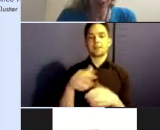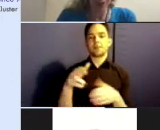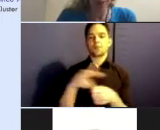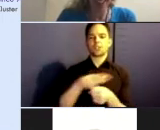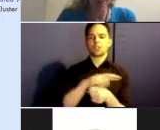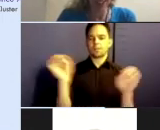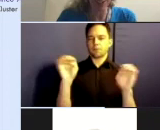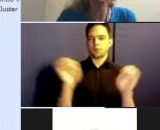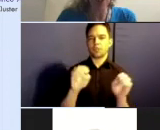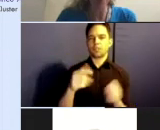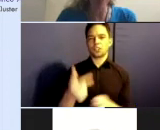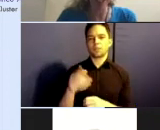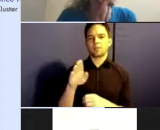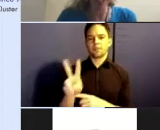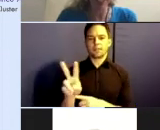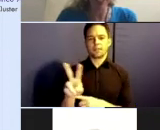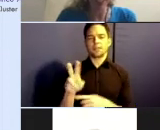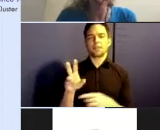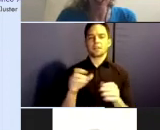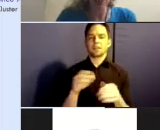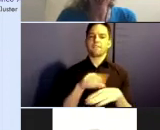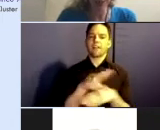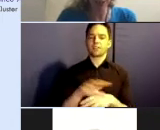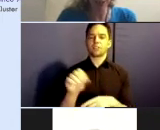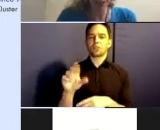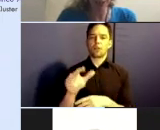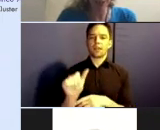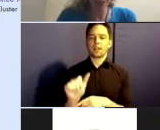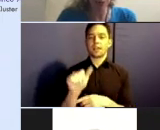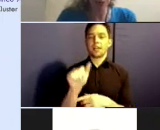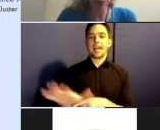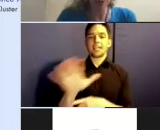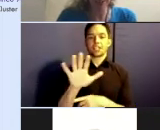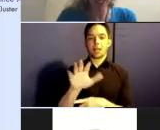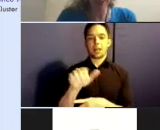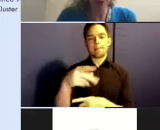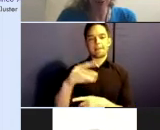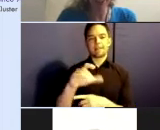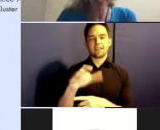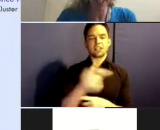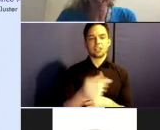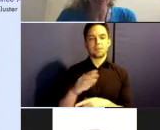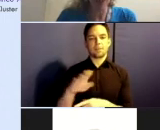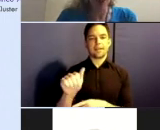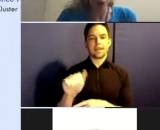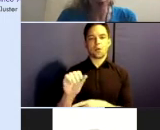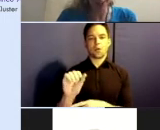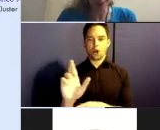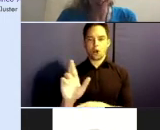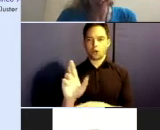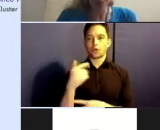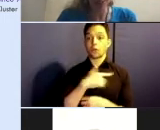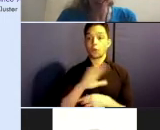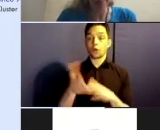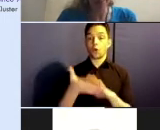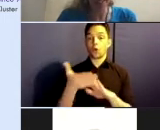Emergency GBV Advisor, or REGA, in the Asia Pacific region for the GBV AoR, and we are hosted